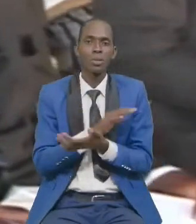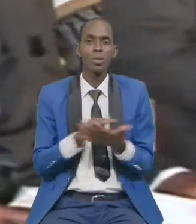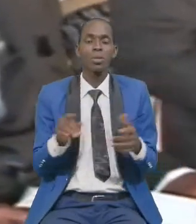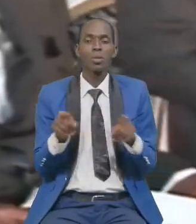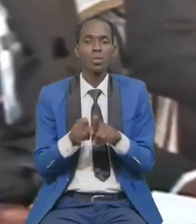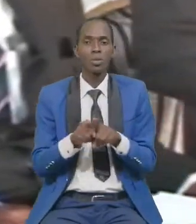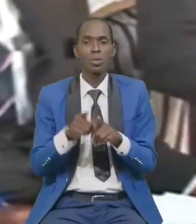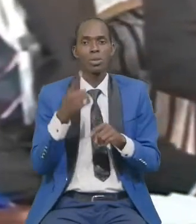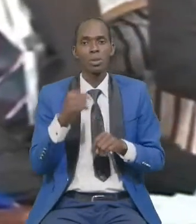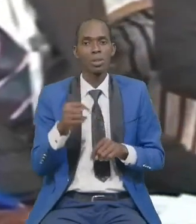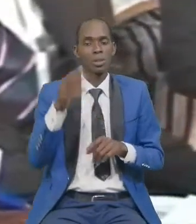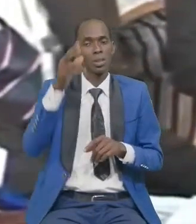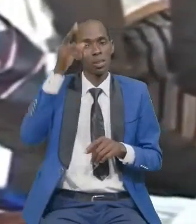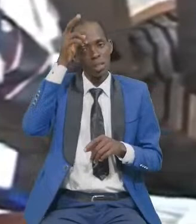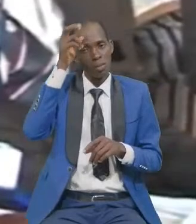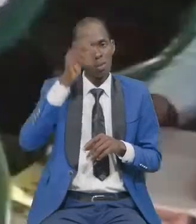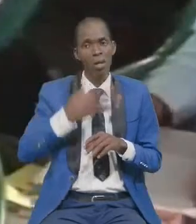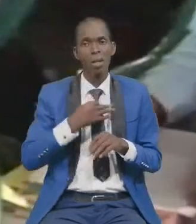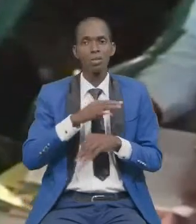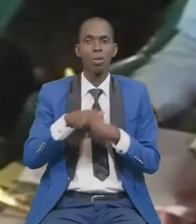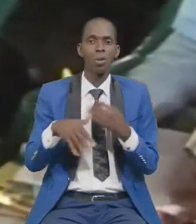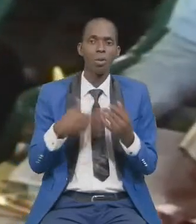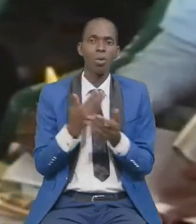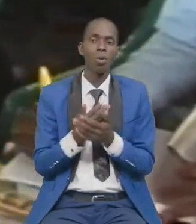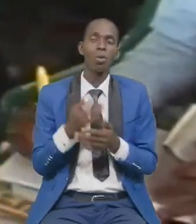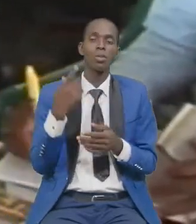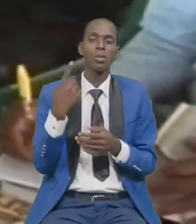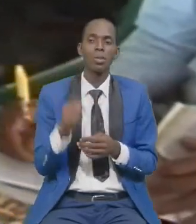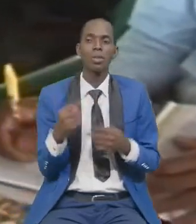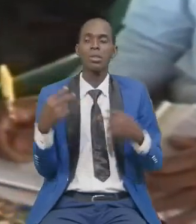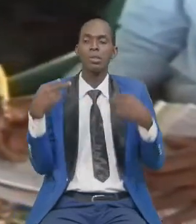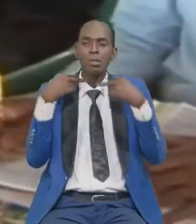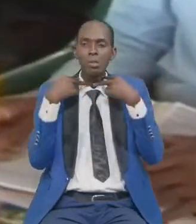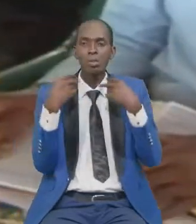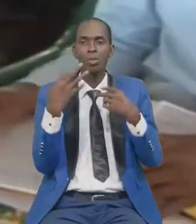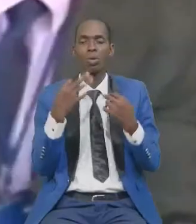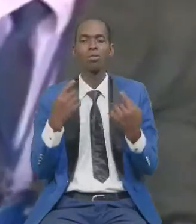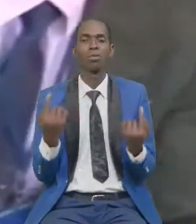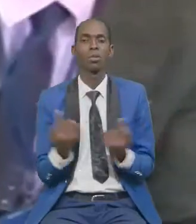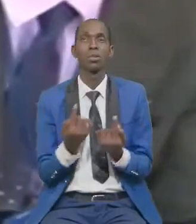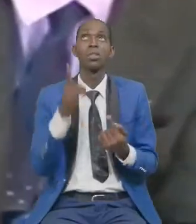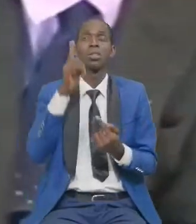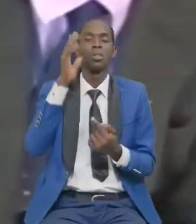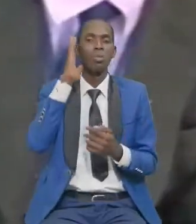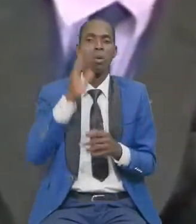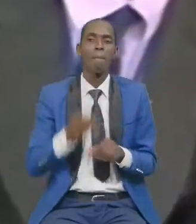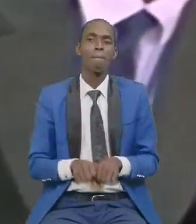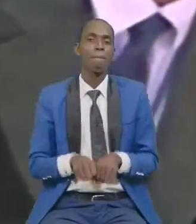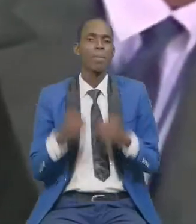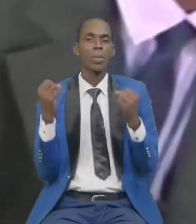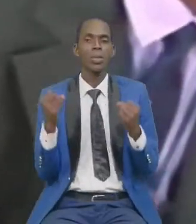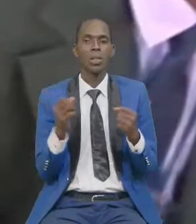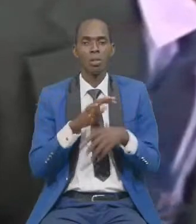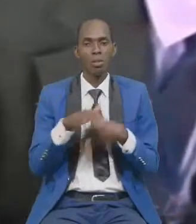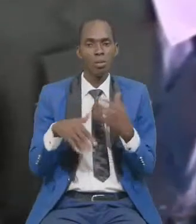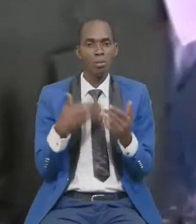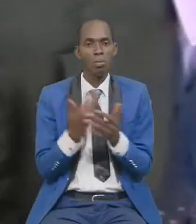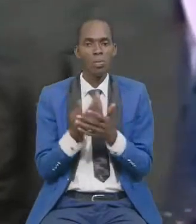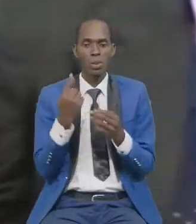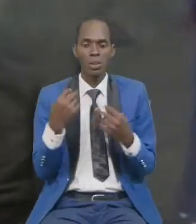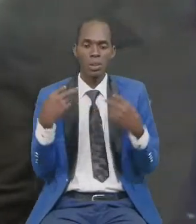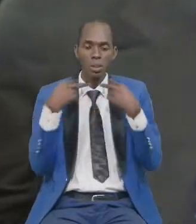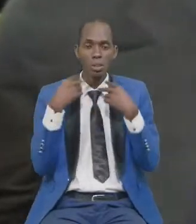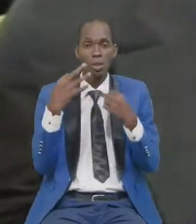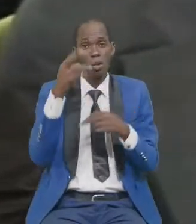devil and all his yokes, all the yokes of sin. He will break all the yokes of